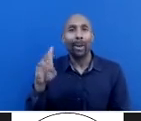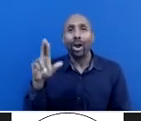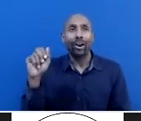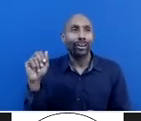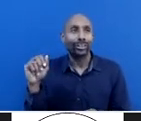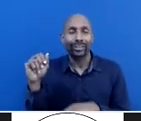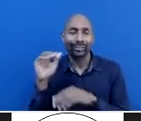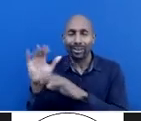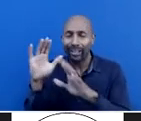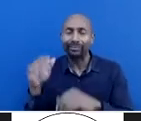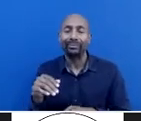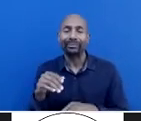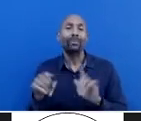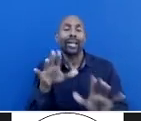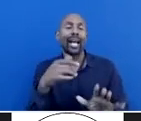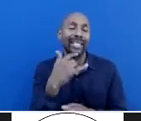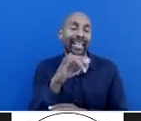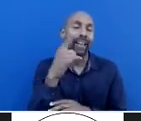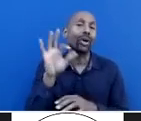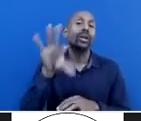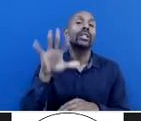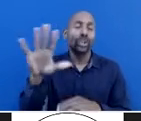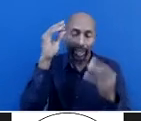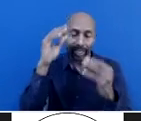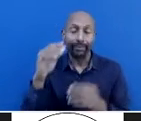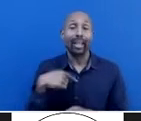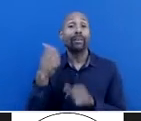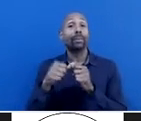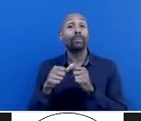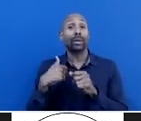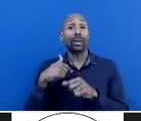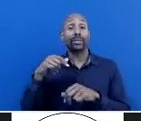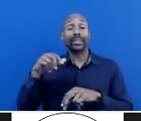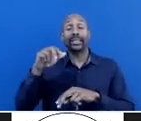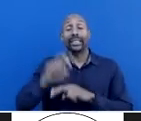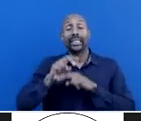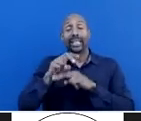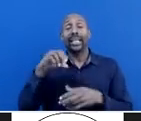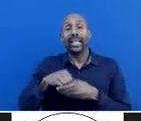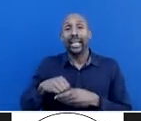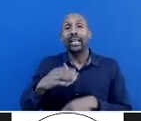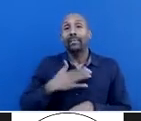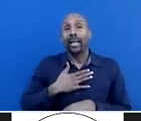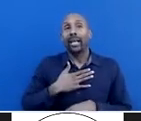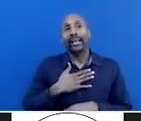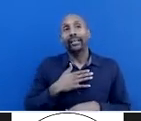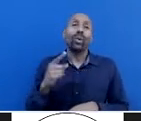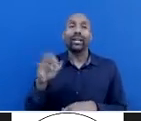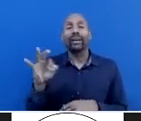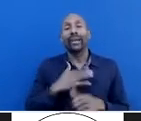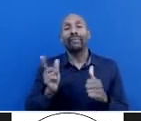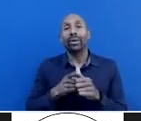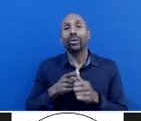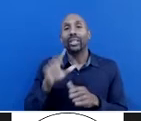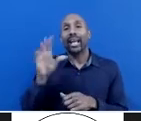of my first African history classes after I went back to school after, being out of school for a while and working odd jobs and playing minor